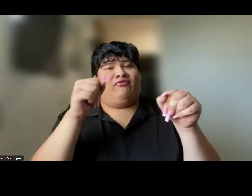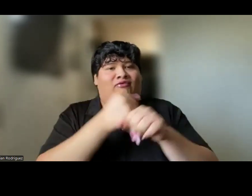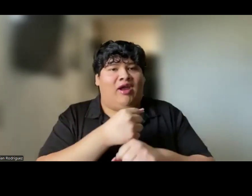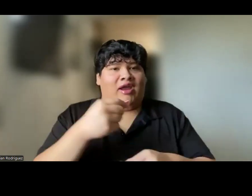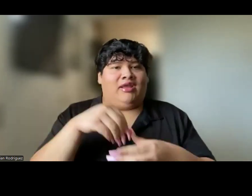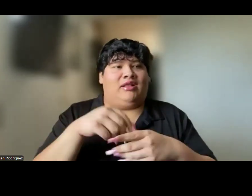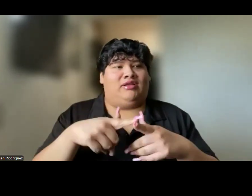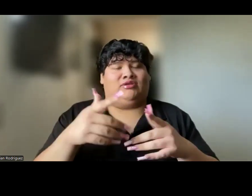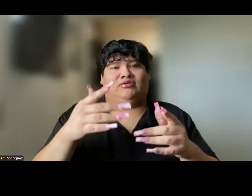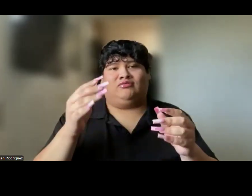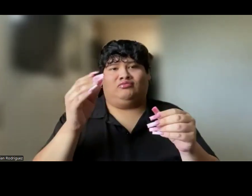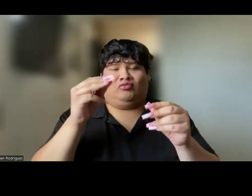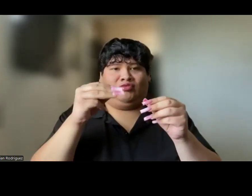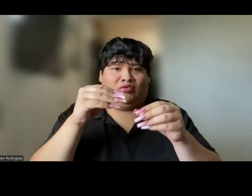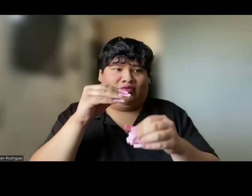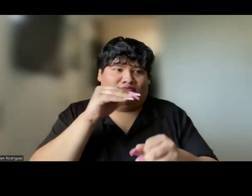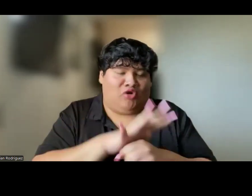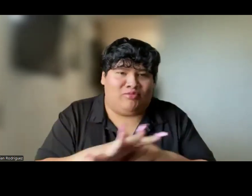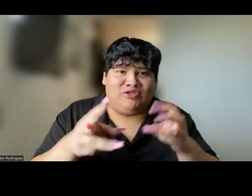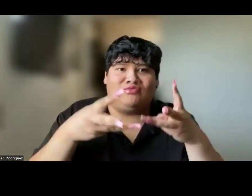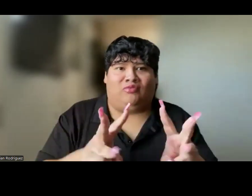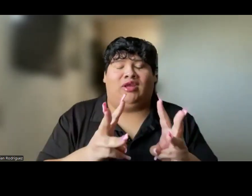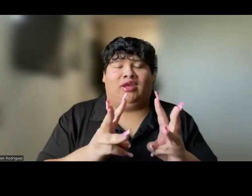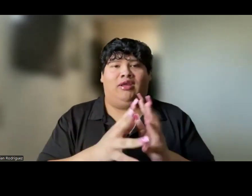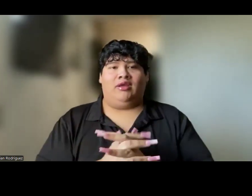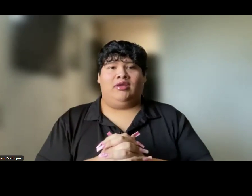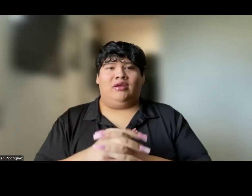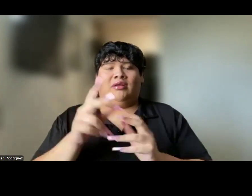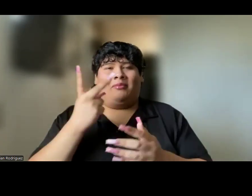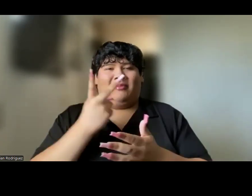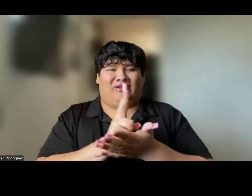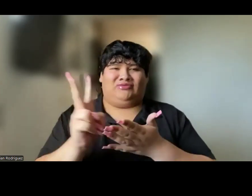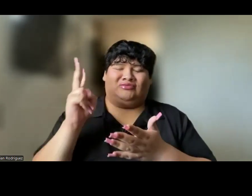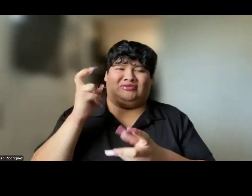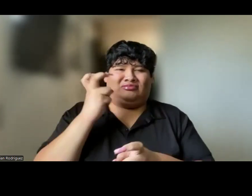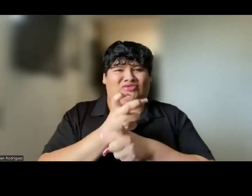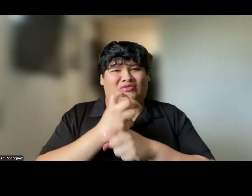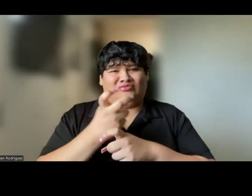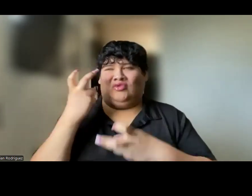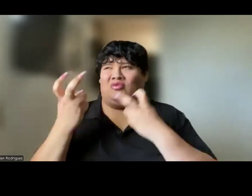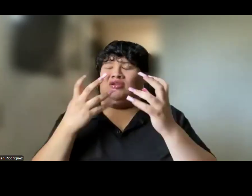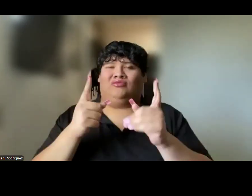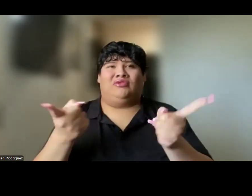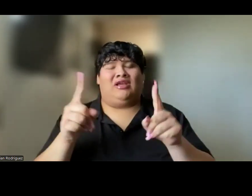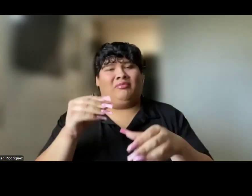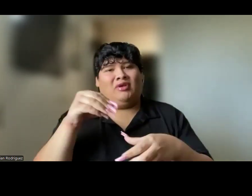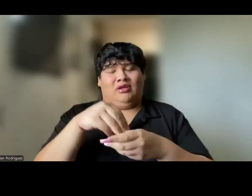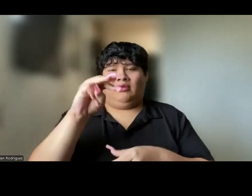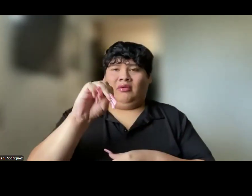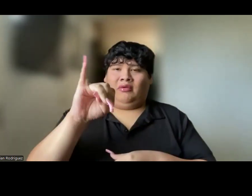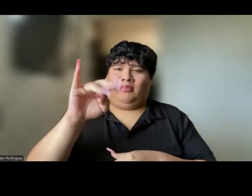committed way. You know, the past 2 weeks have been especially hard watching what's happening in Minnesota, kind of what